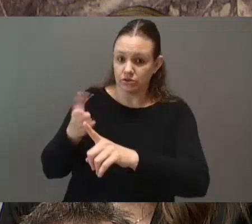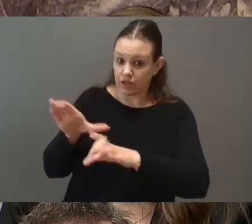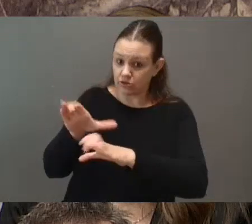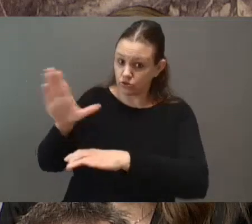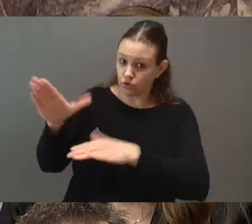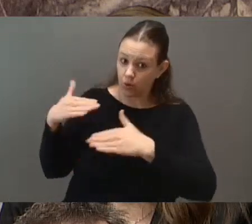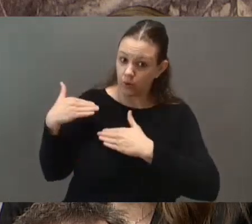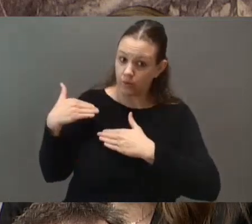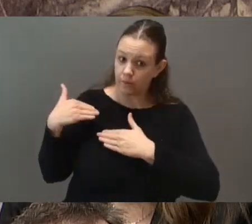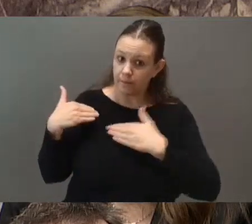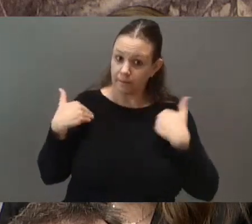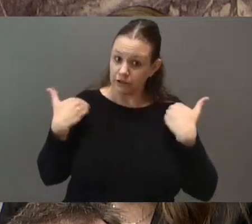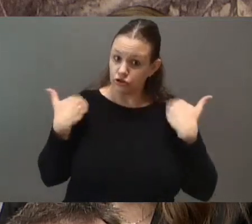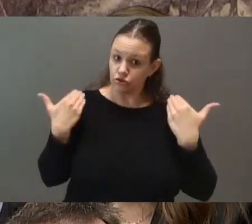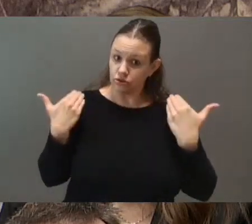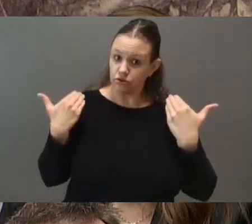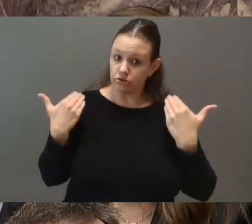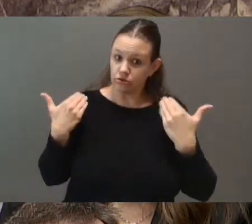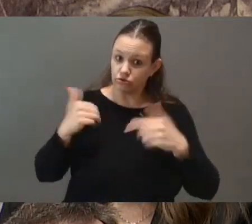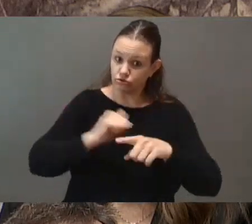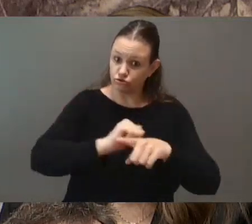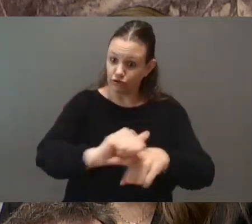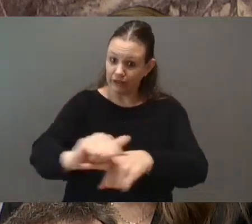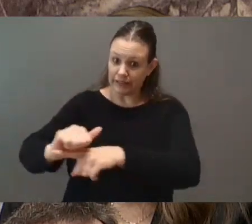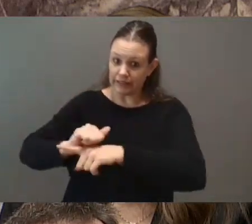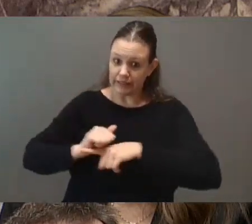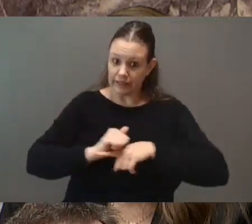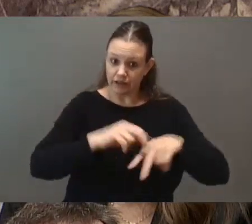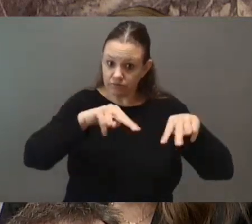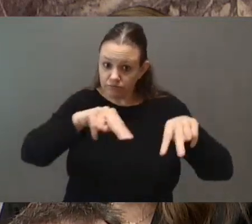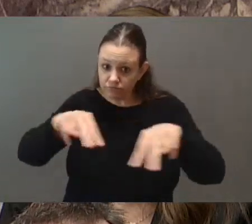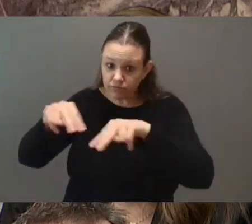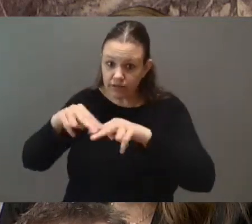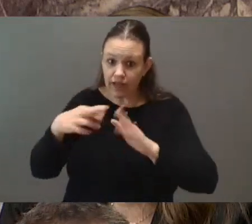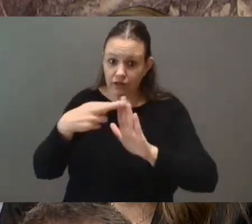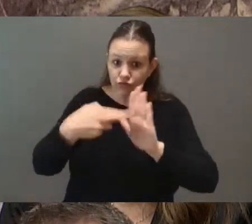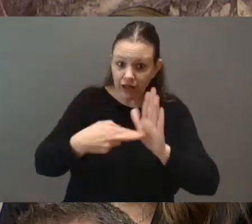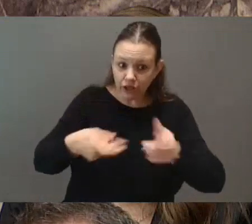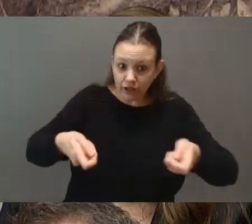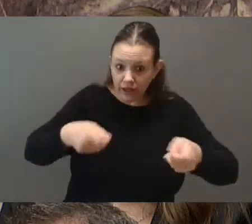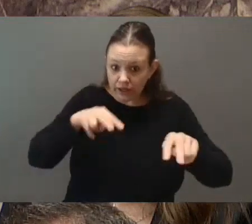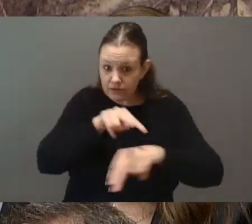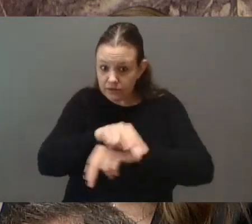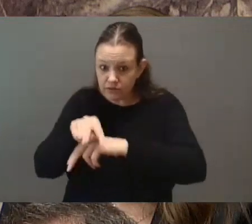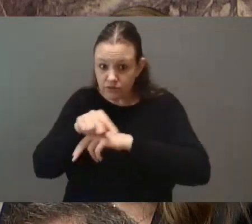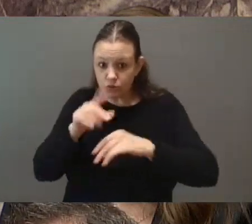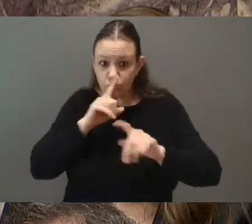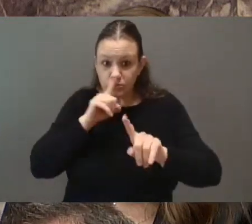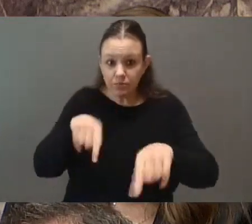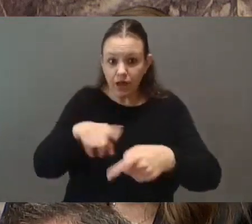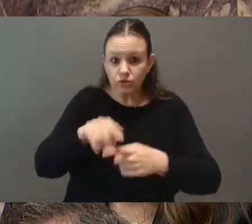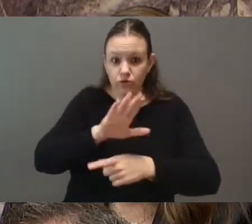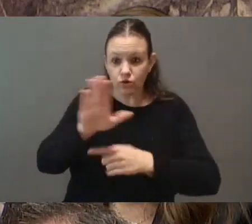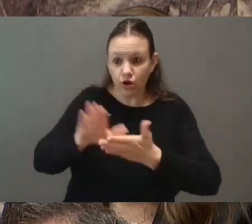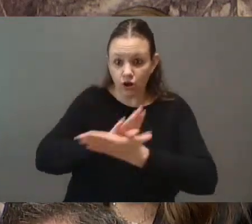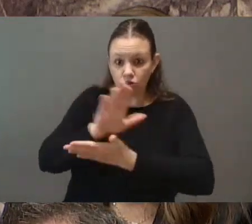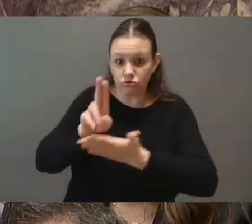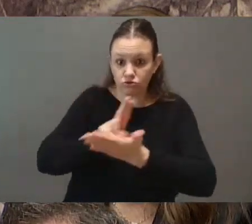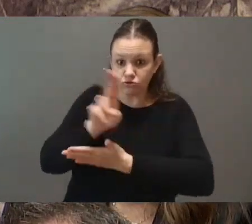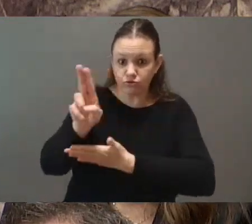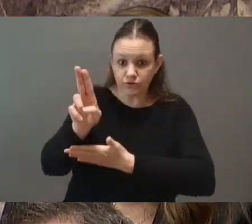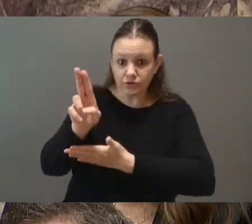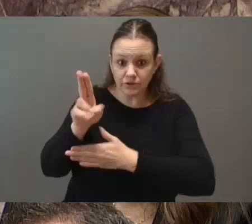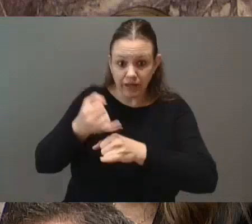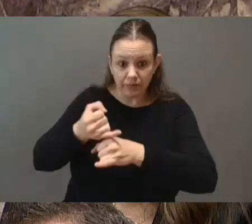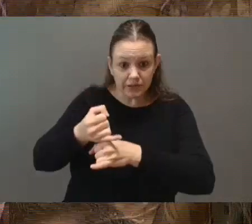responders on post-secondary campuses to ensure that they are equipped to handle medical emergencies involving